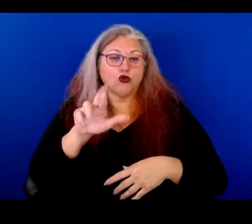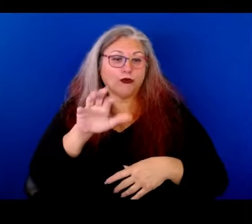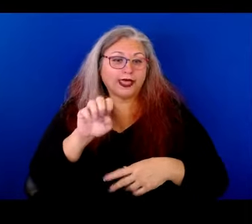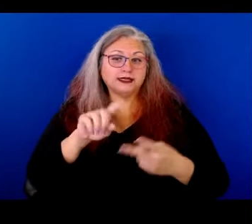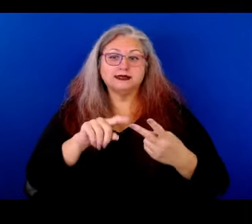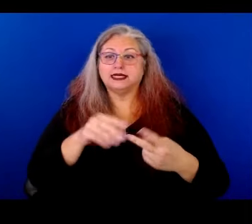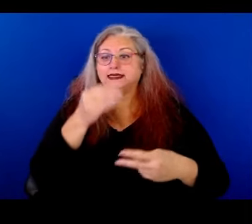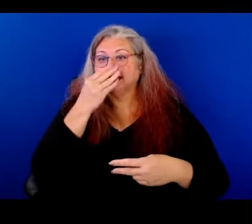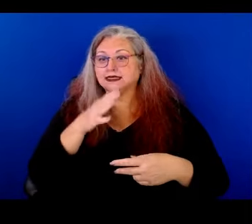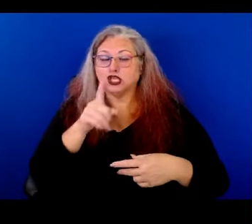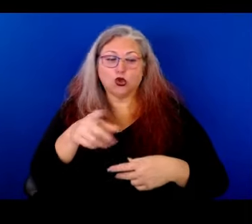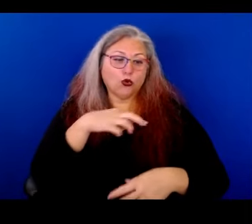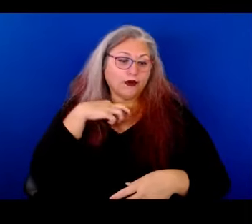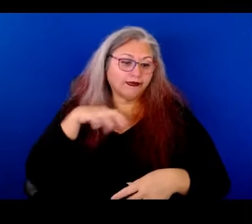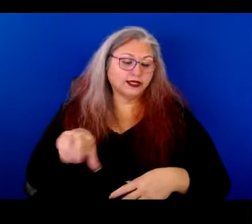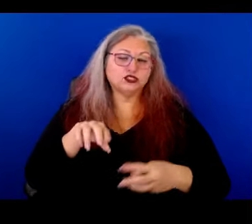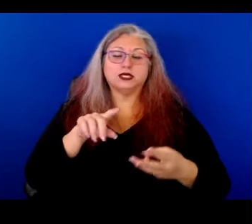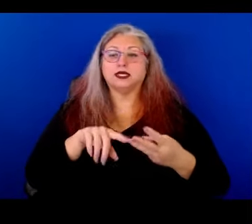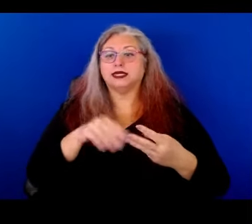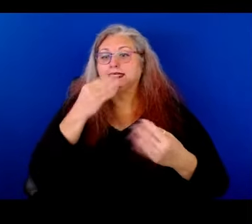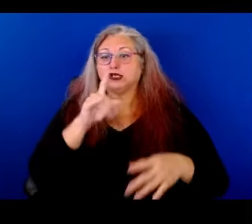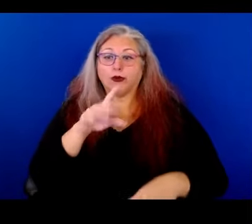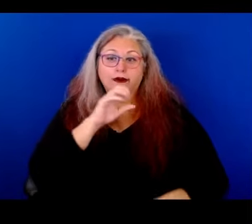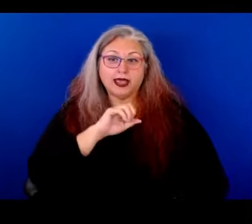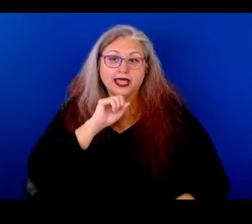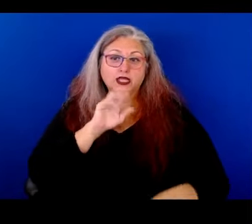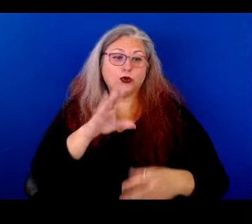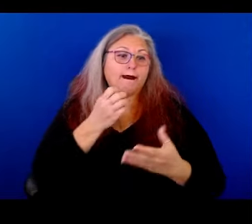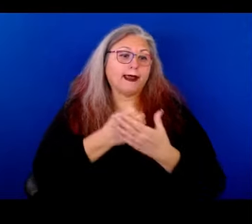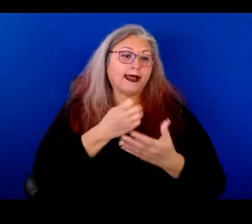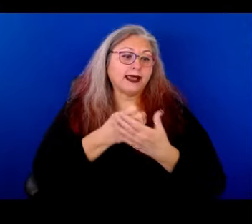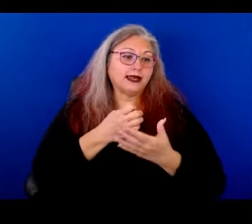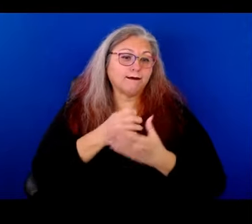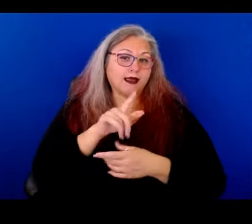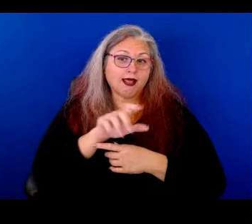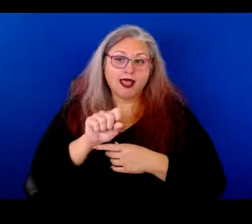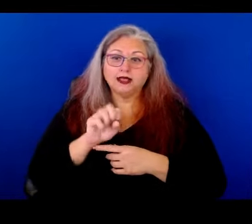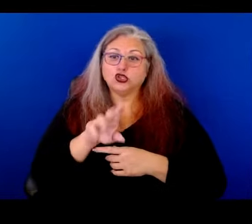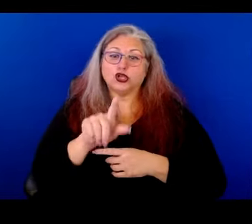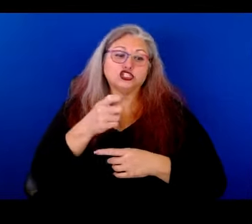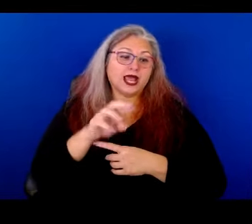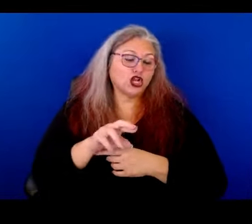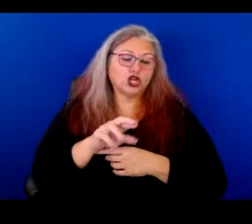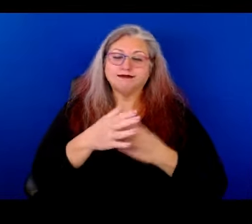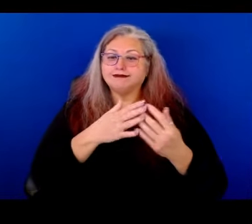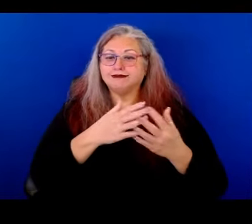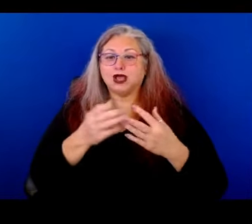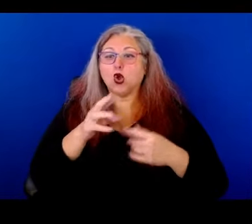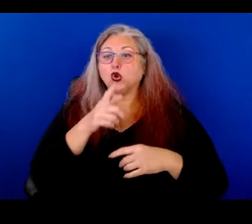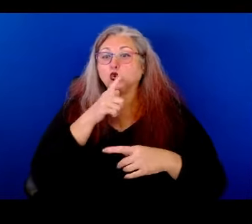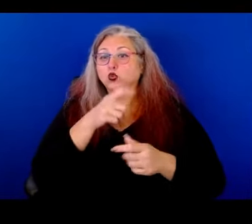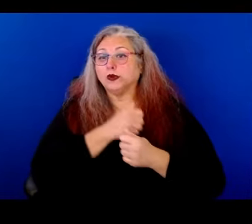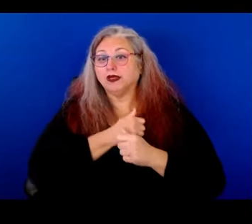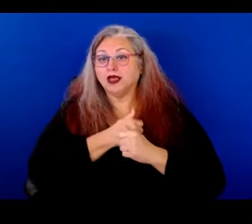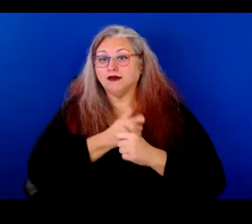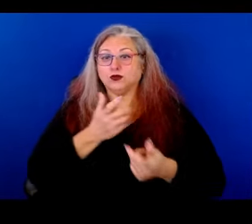you are. It doesn't care what religion you are, what age you are, what economic class you are, what gender you are, or who you